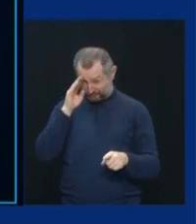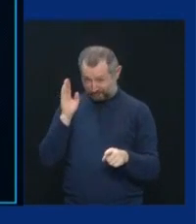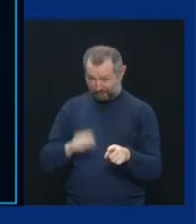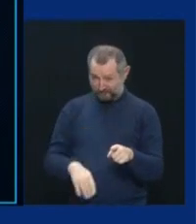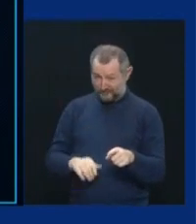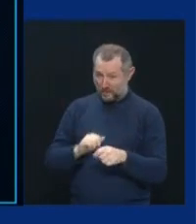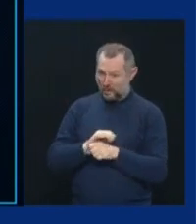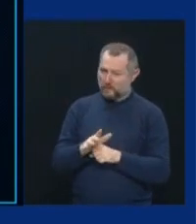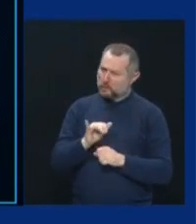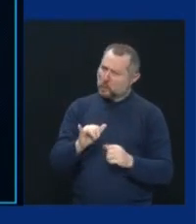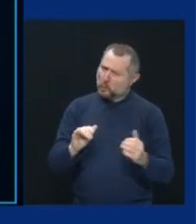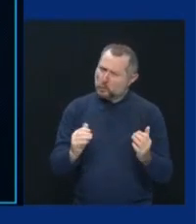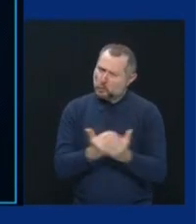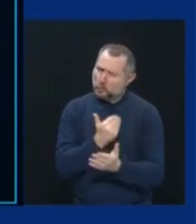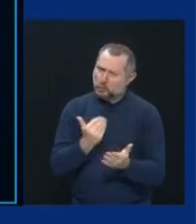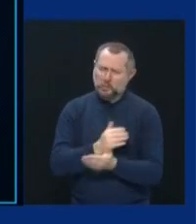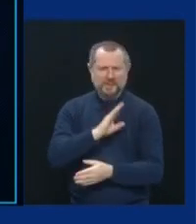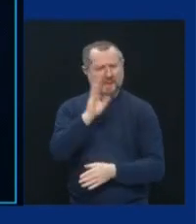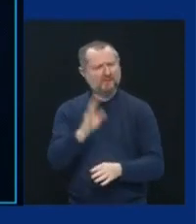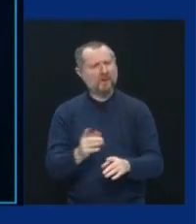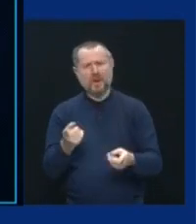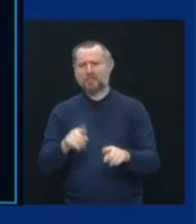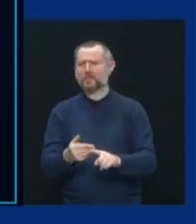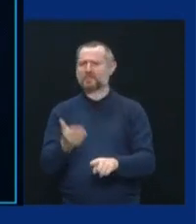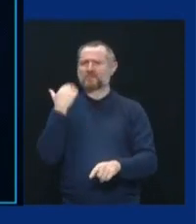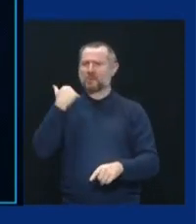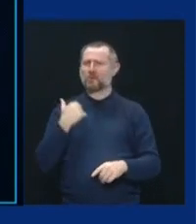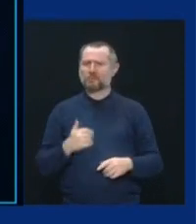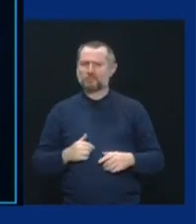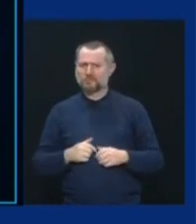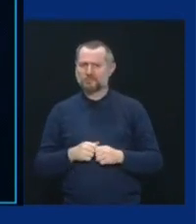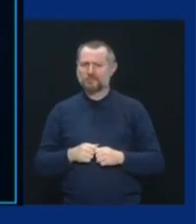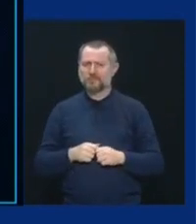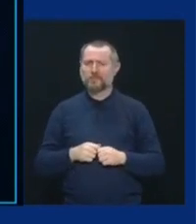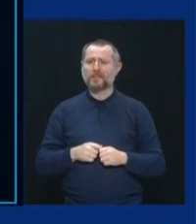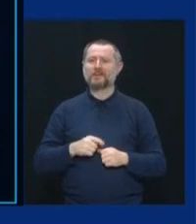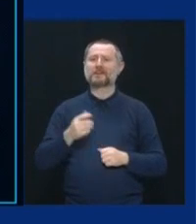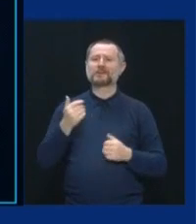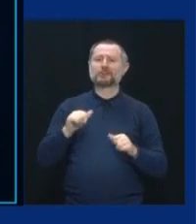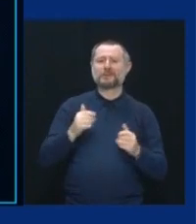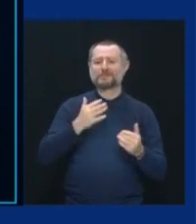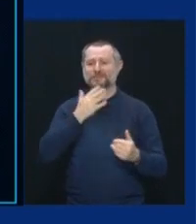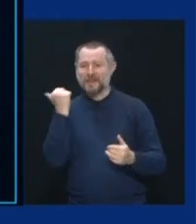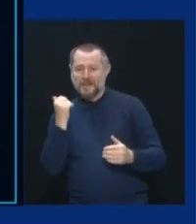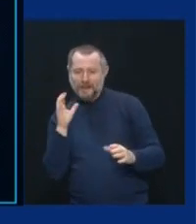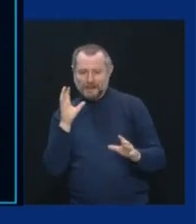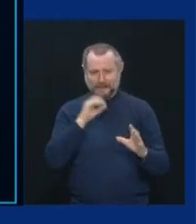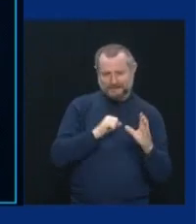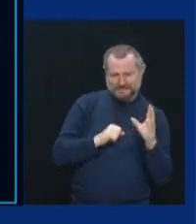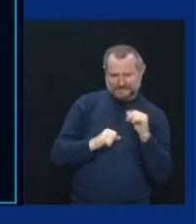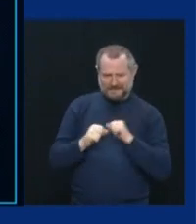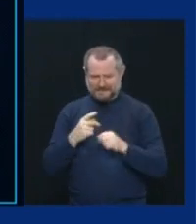for sure. COVID is new. They're all giving you their best advice at the time.